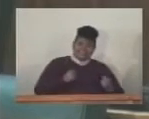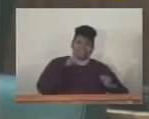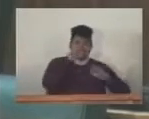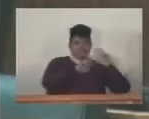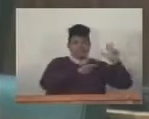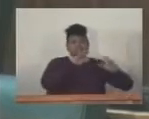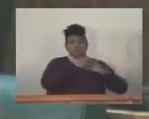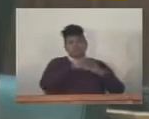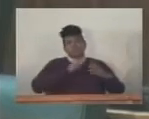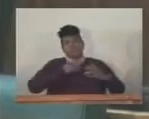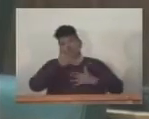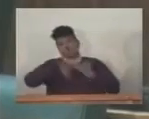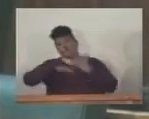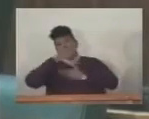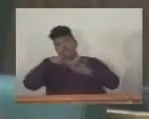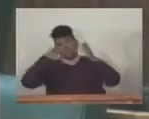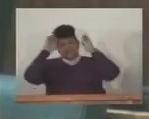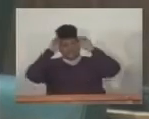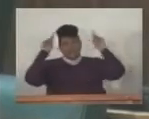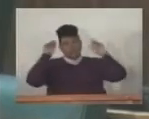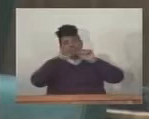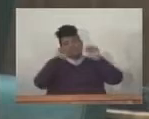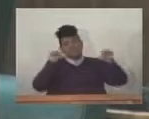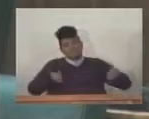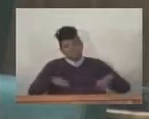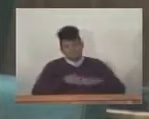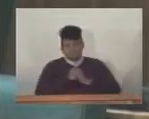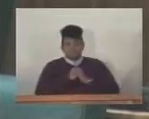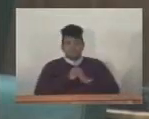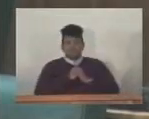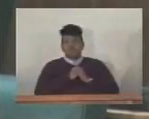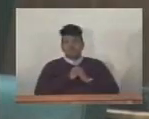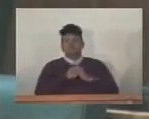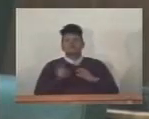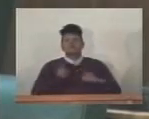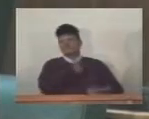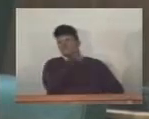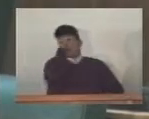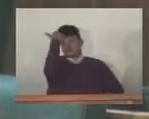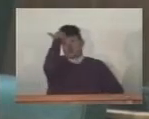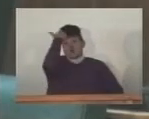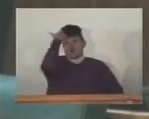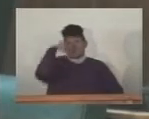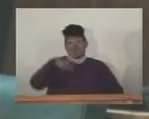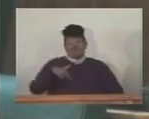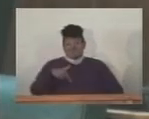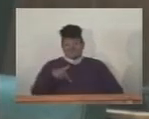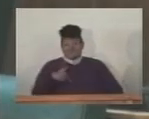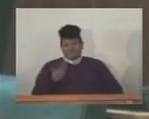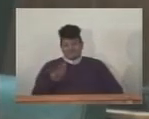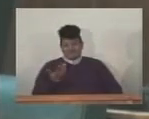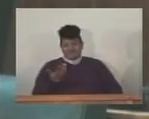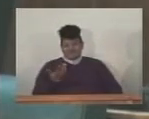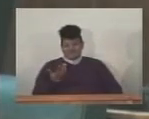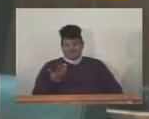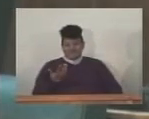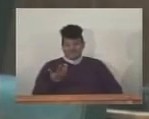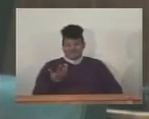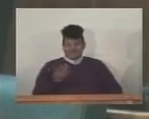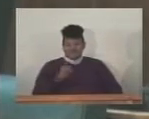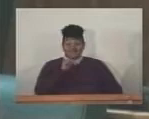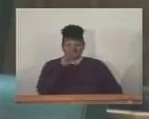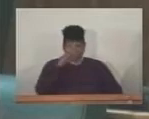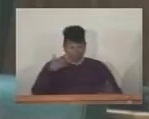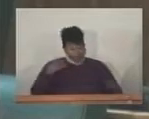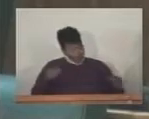our social and educational systems. We know that this is not a magic wand. And for